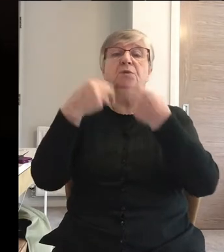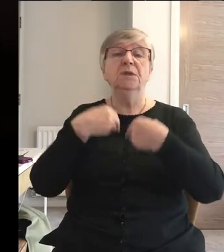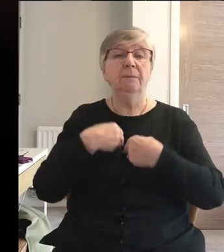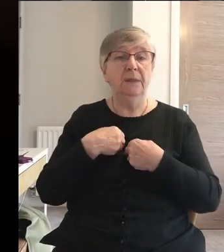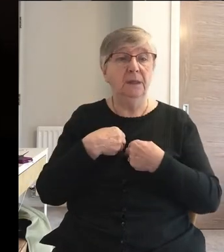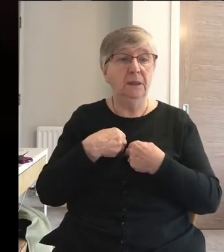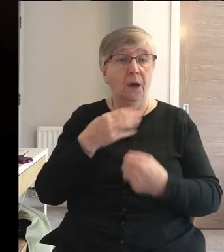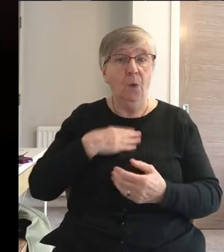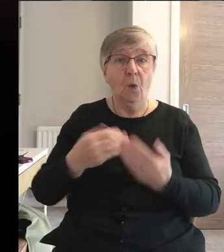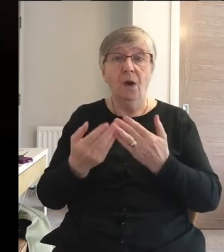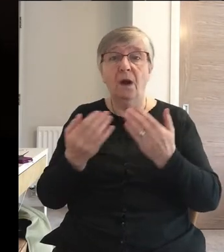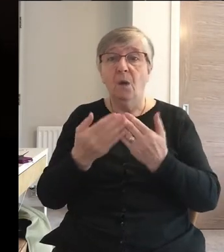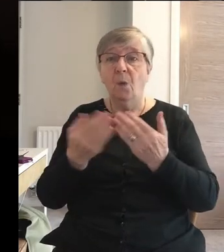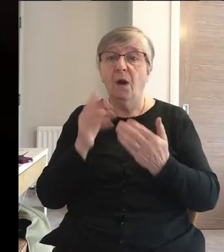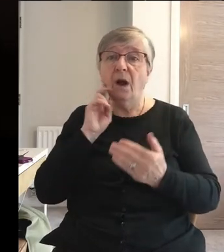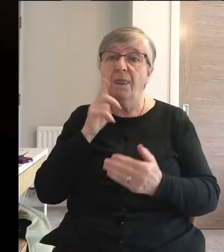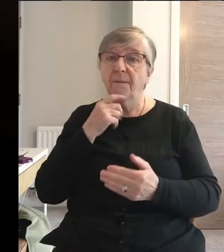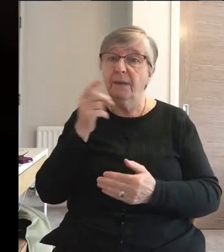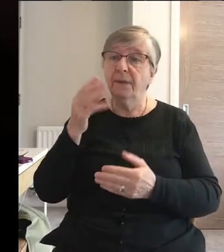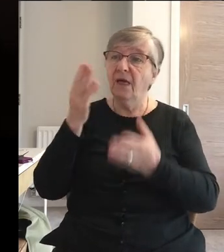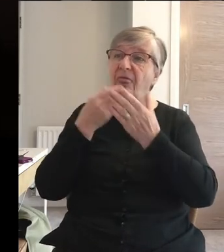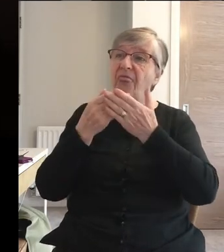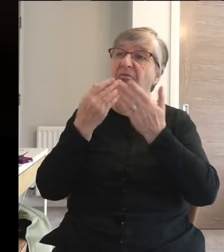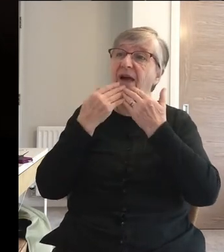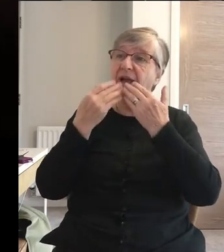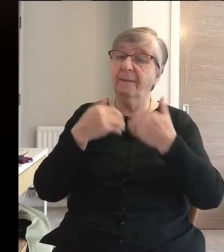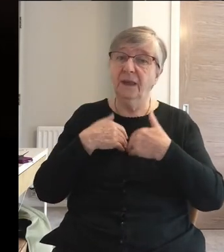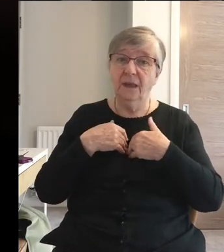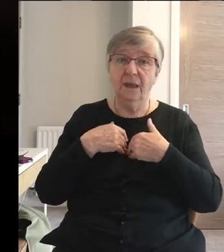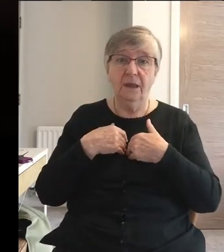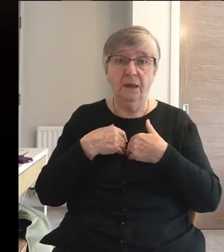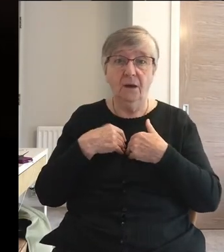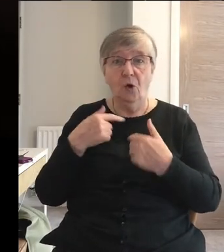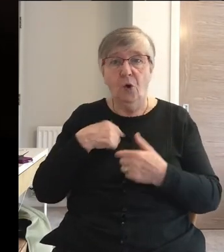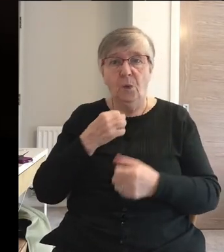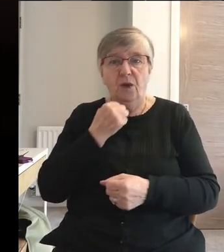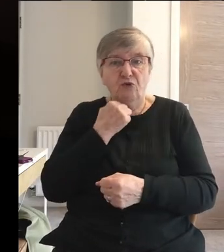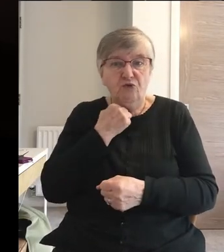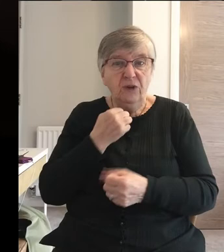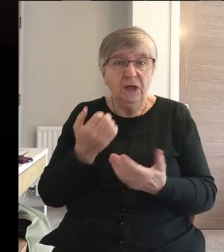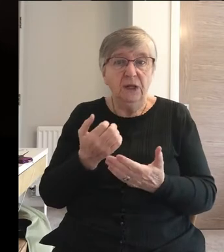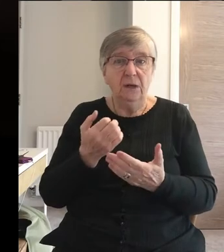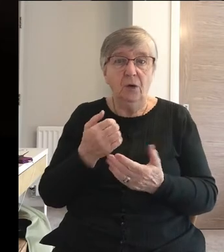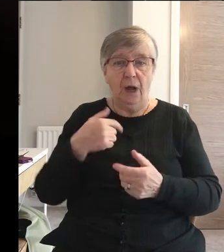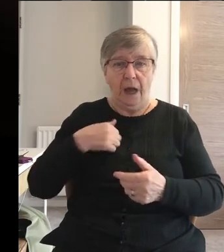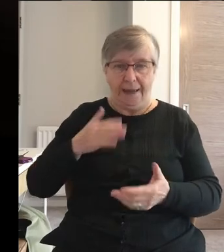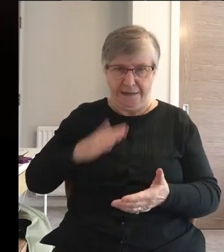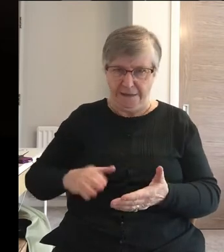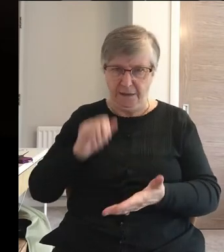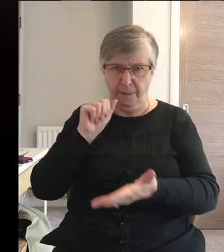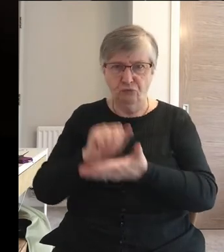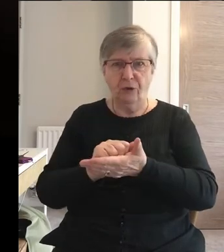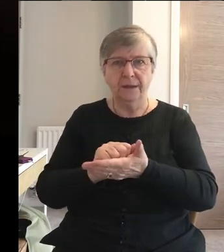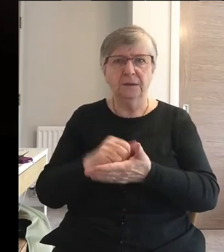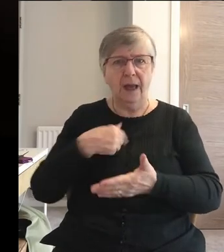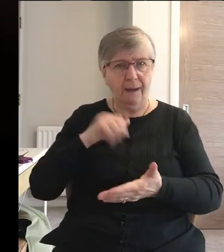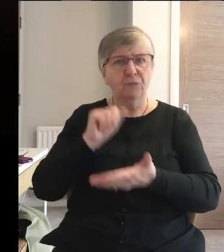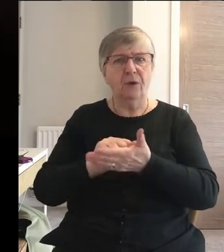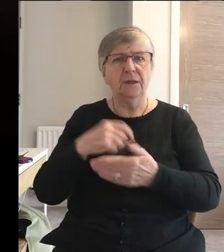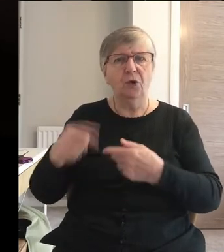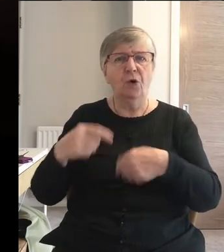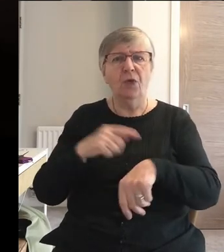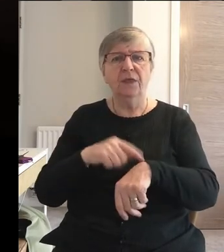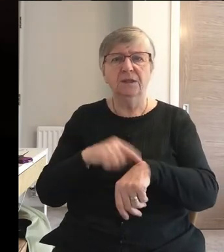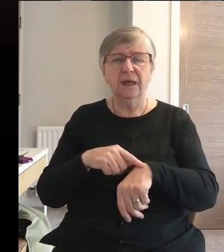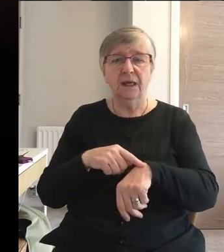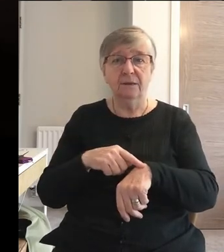to be thanked or approved of. It might be that we're greedy or we need to be right all the time. But